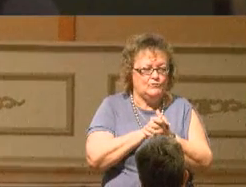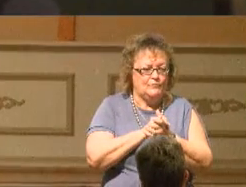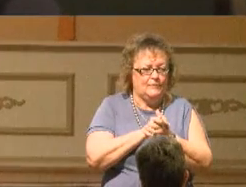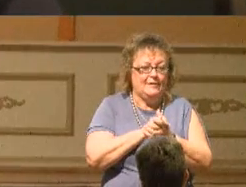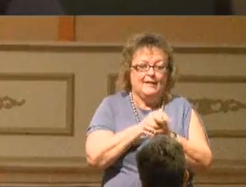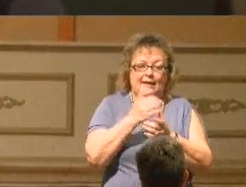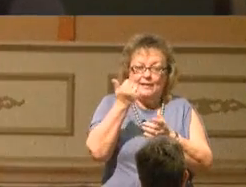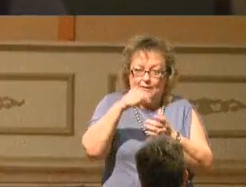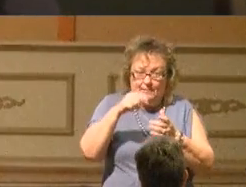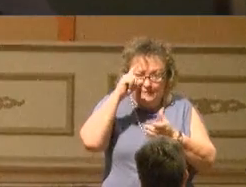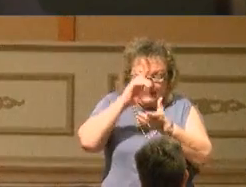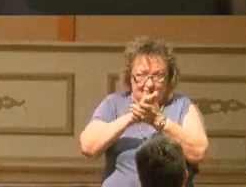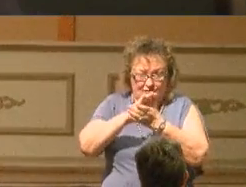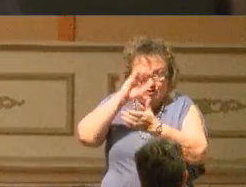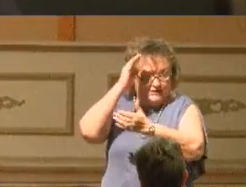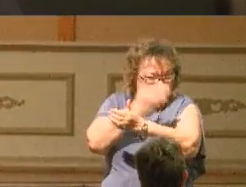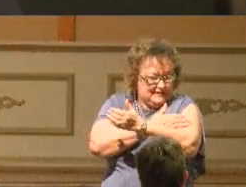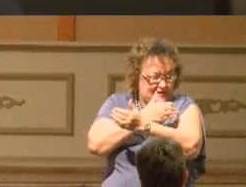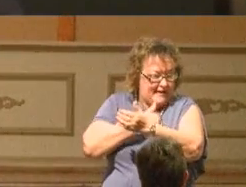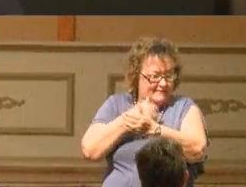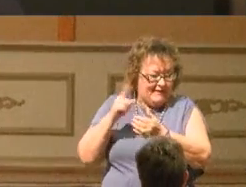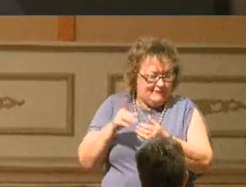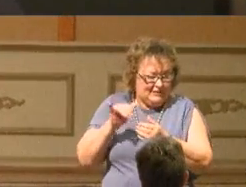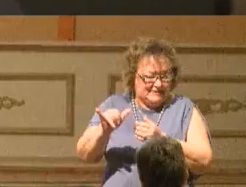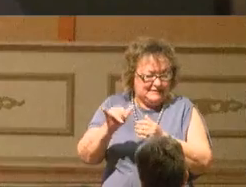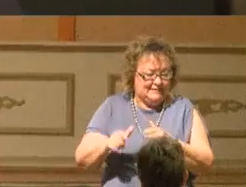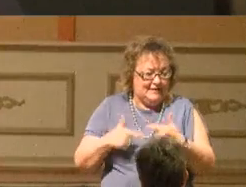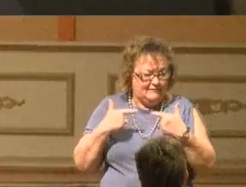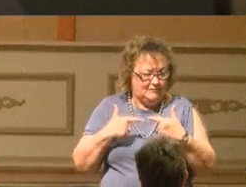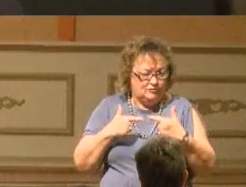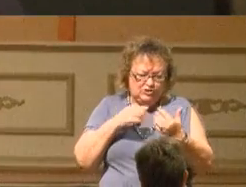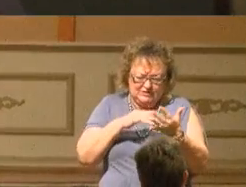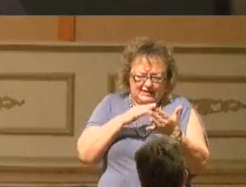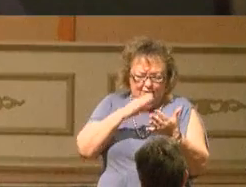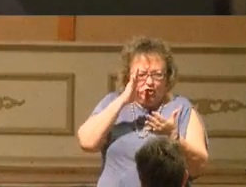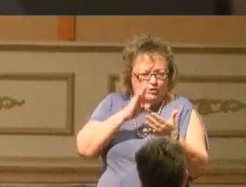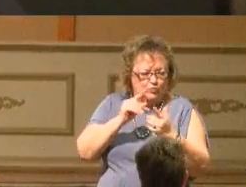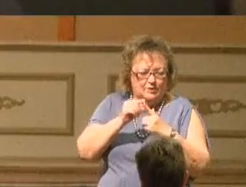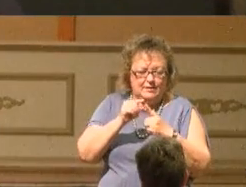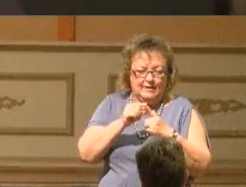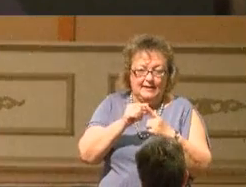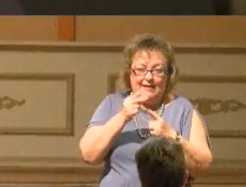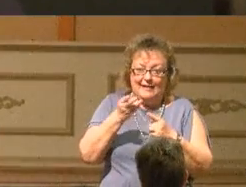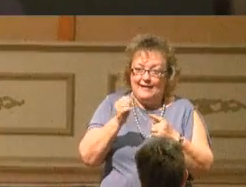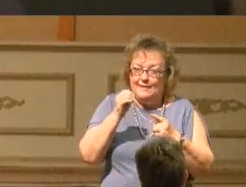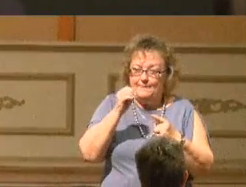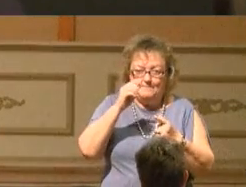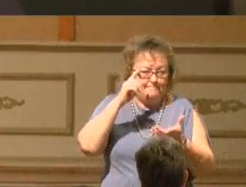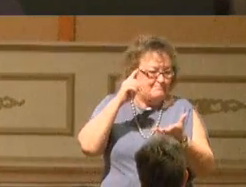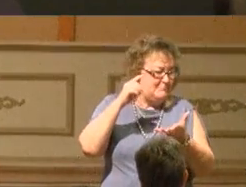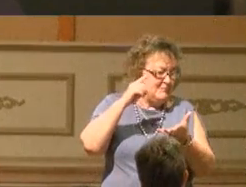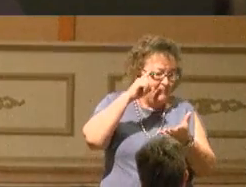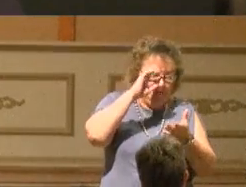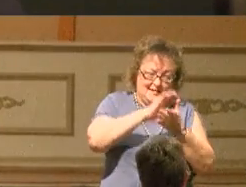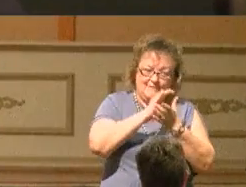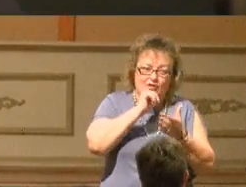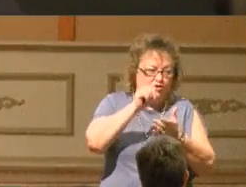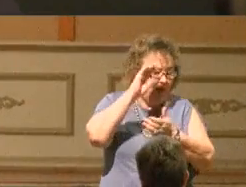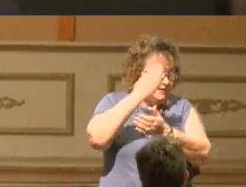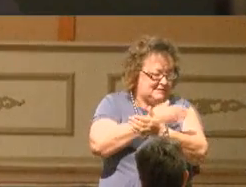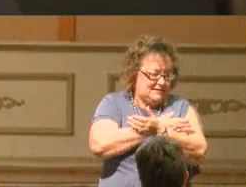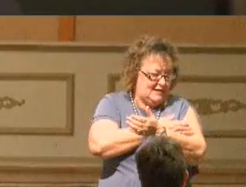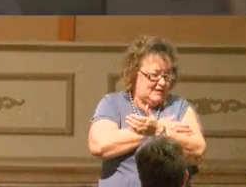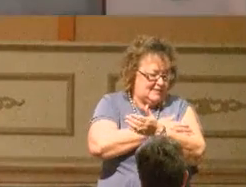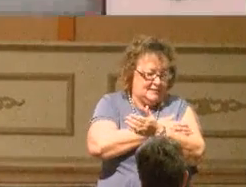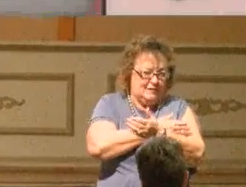He that believeth on the Son hath everlasting life. We're just studying God's word here this morning. And he that believeth not the Son shall